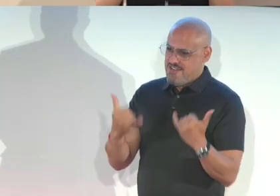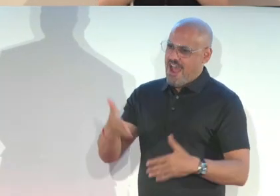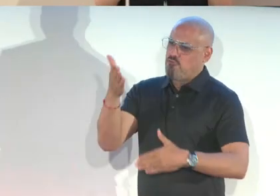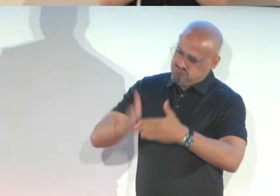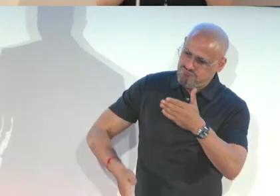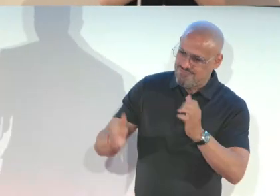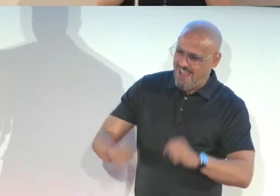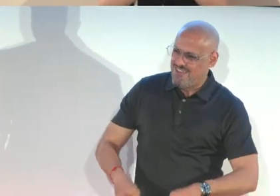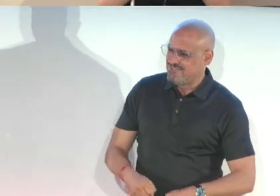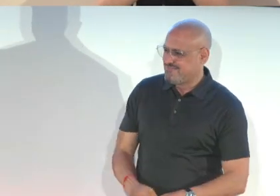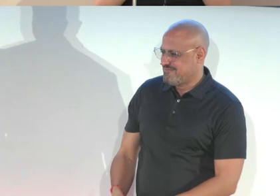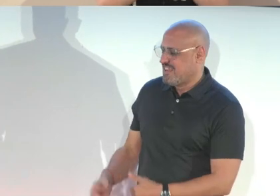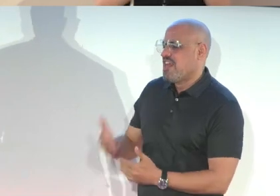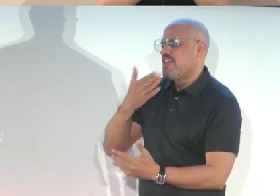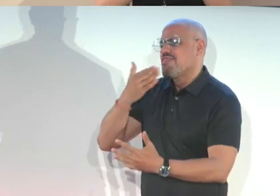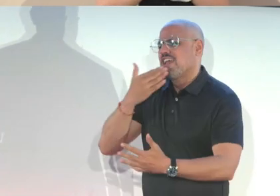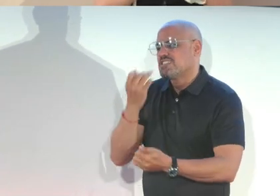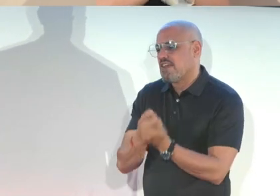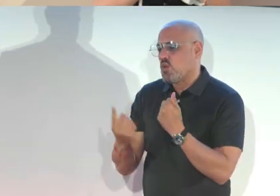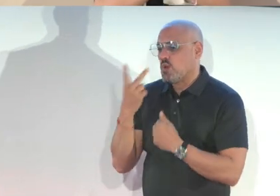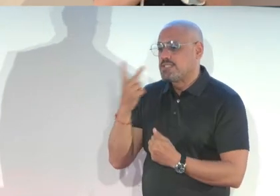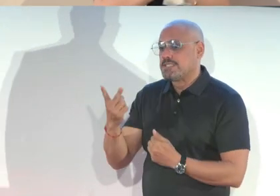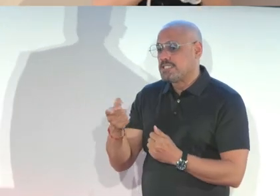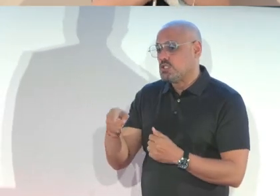round of applause.